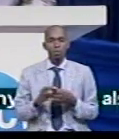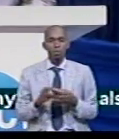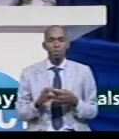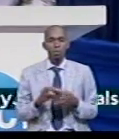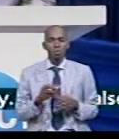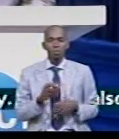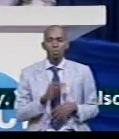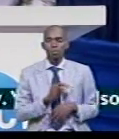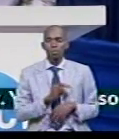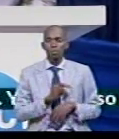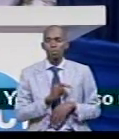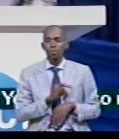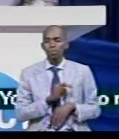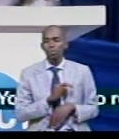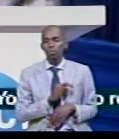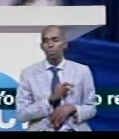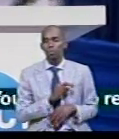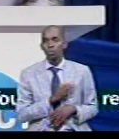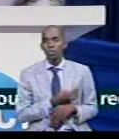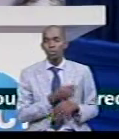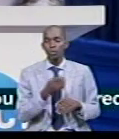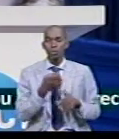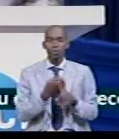Nations in Cote